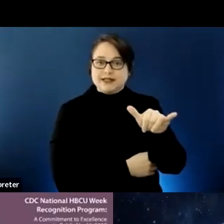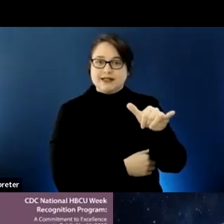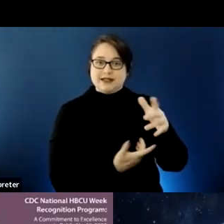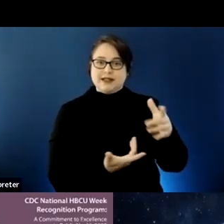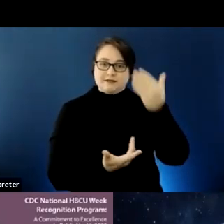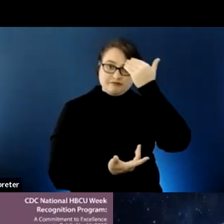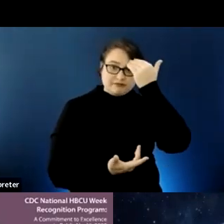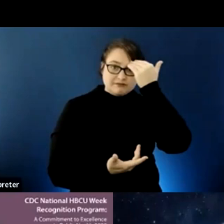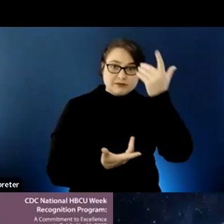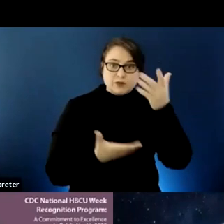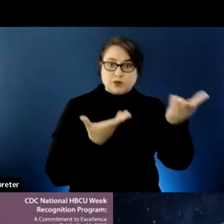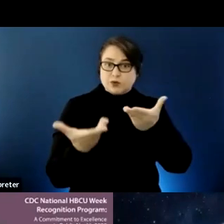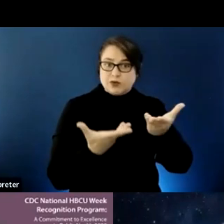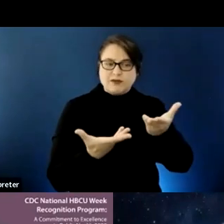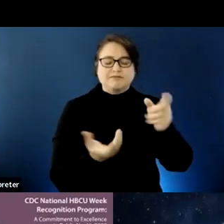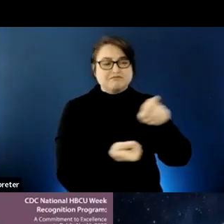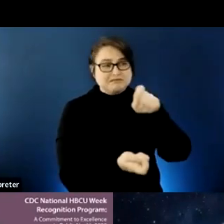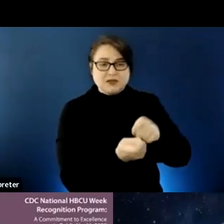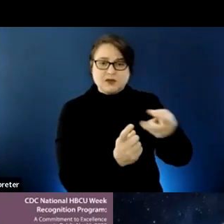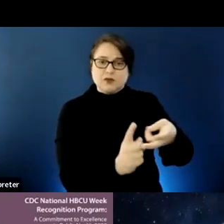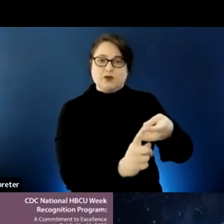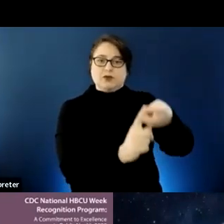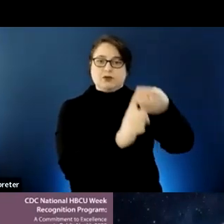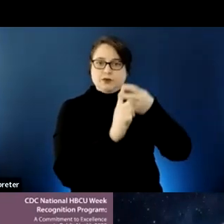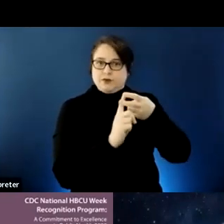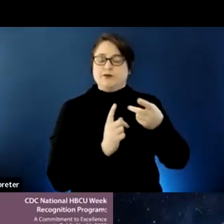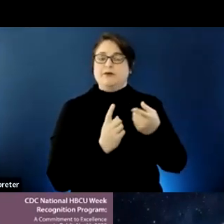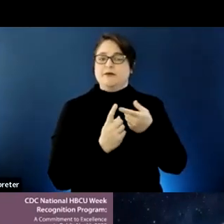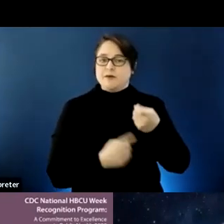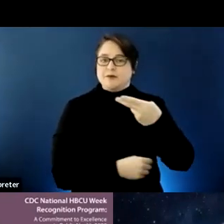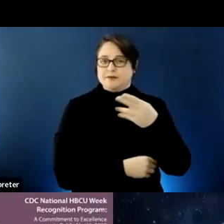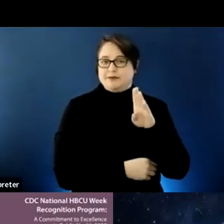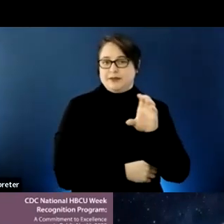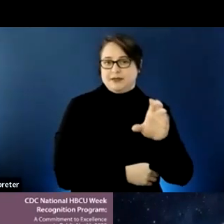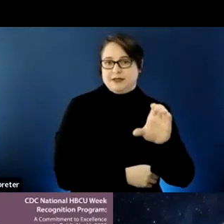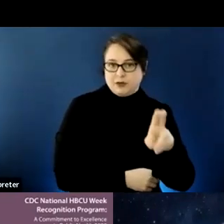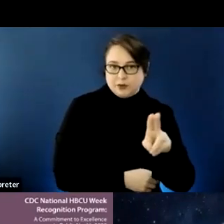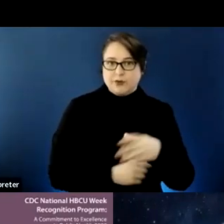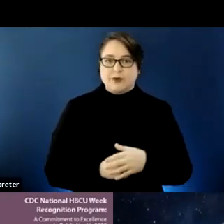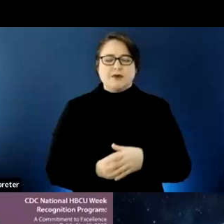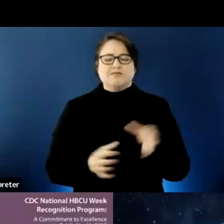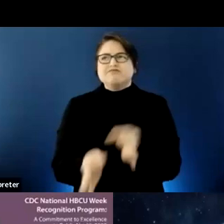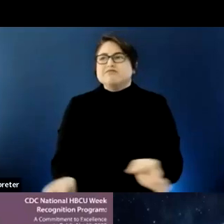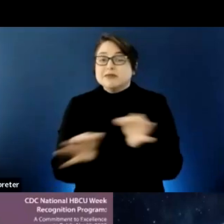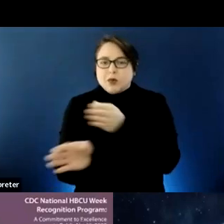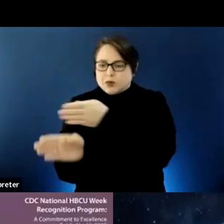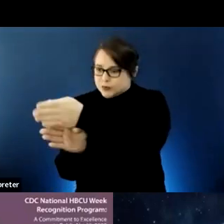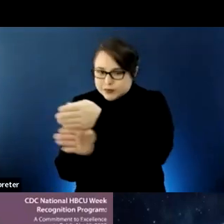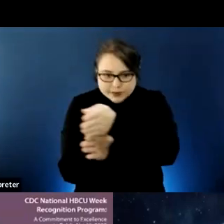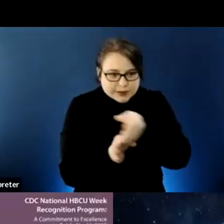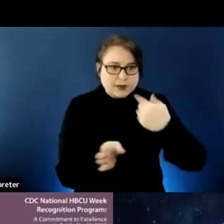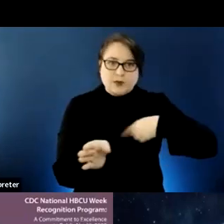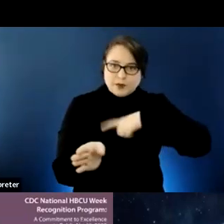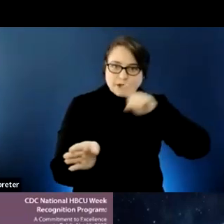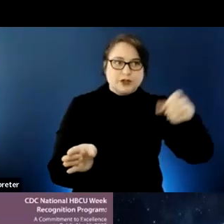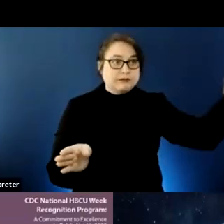wonderful careers, very important careers, and we should be part of the pipeline into those careers.